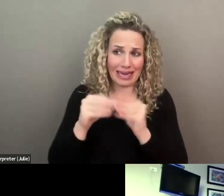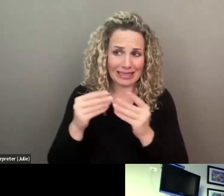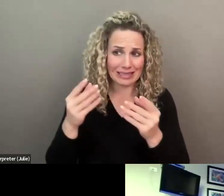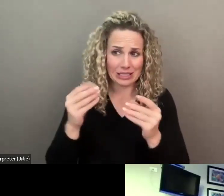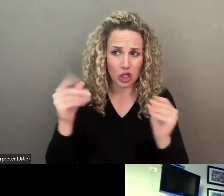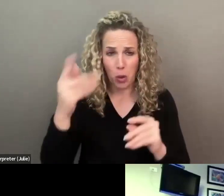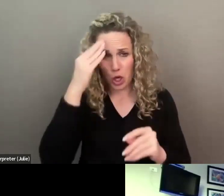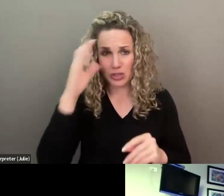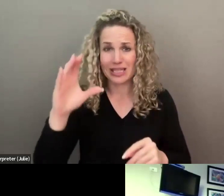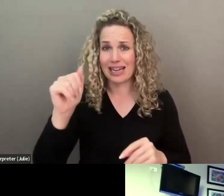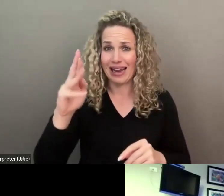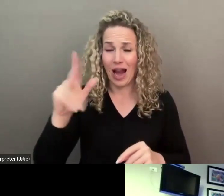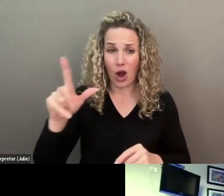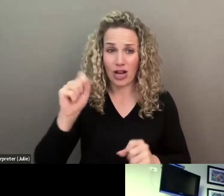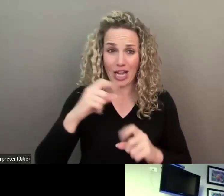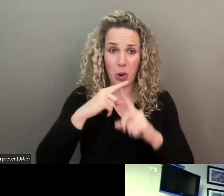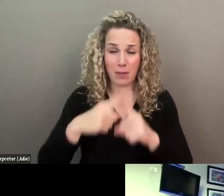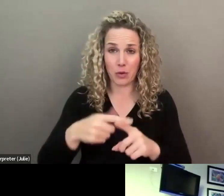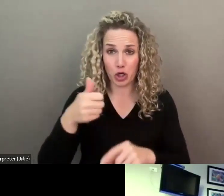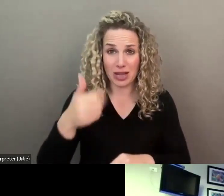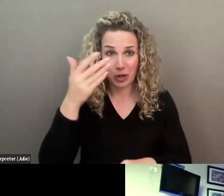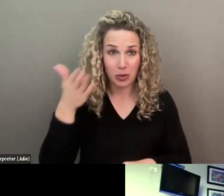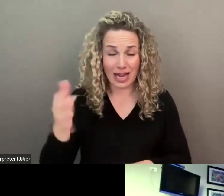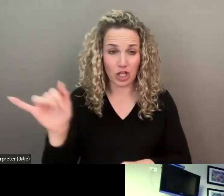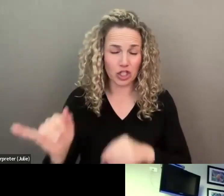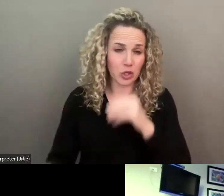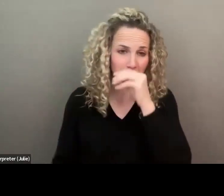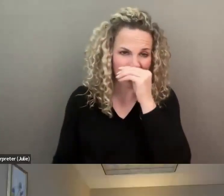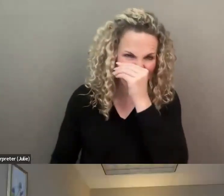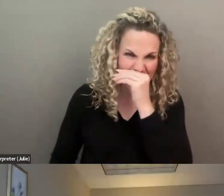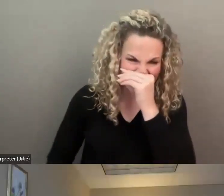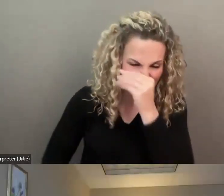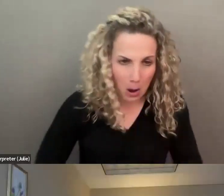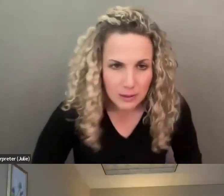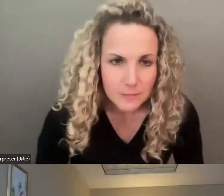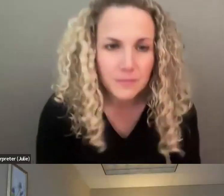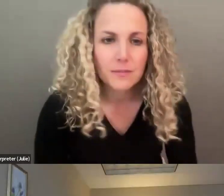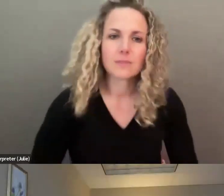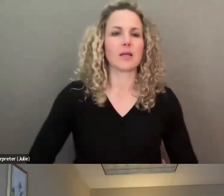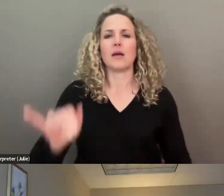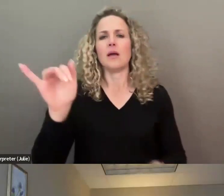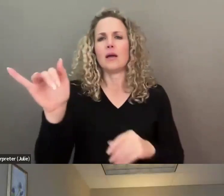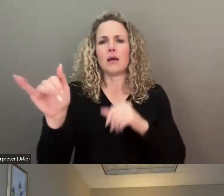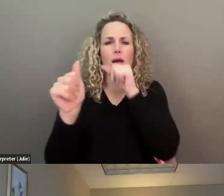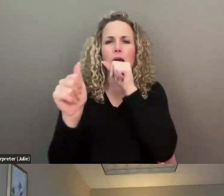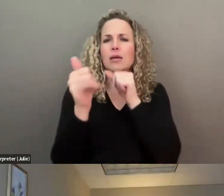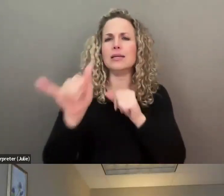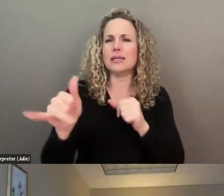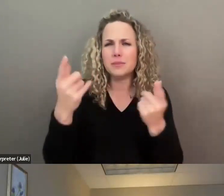Carol, would you mind unmuting yourself as well since I know you were there too? So Jay, what did you guys do last night at our board